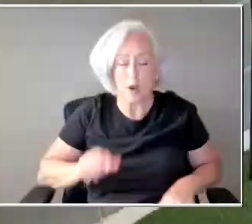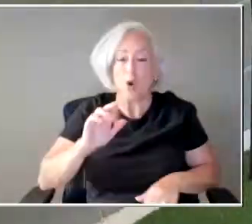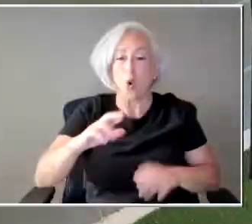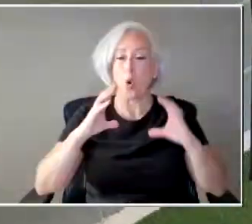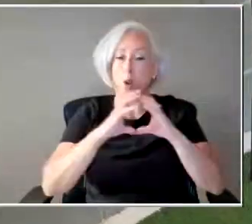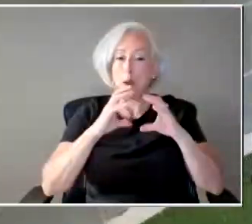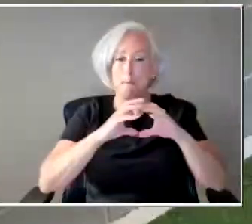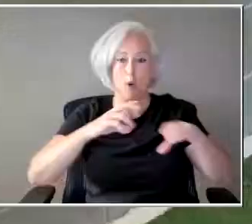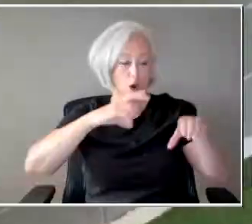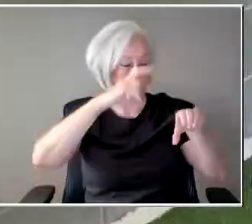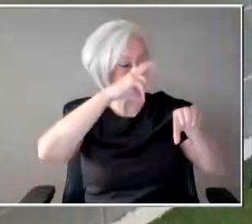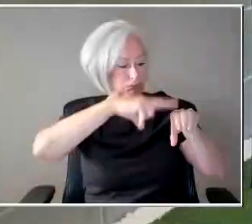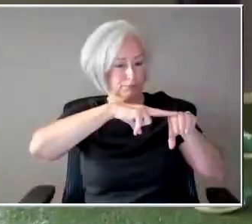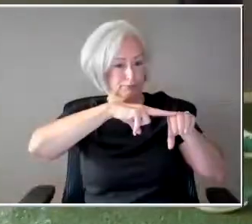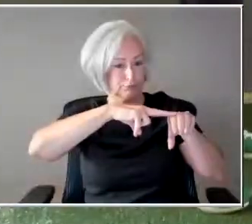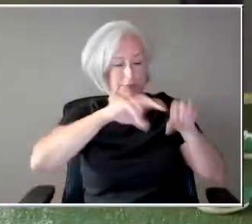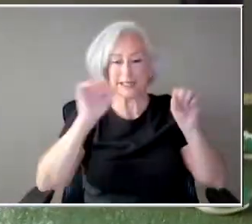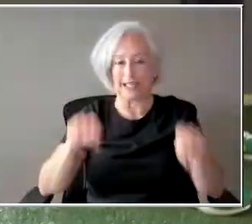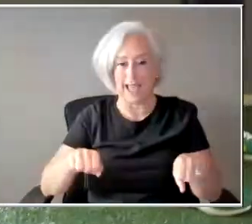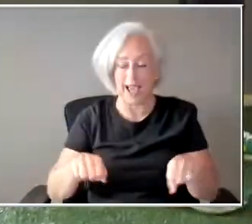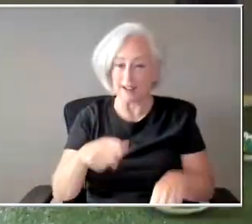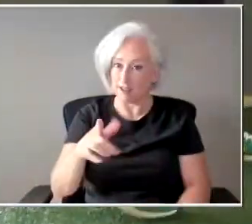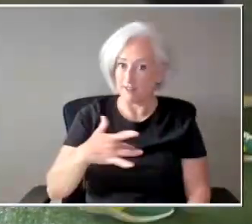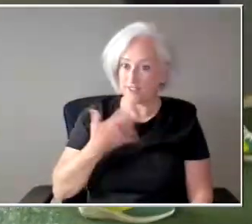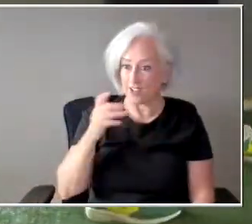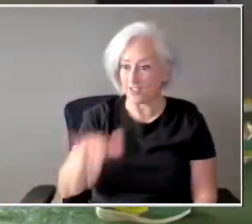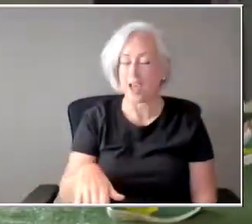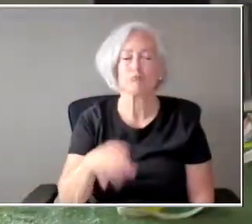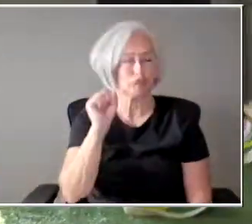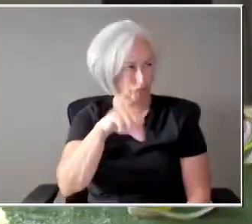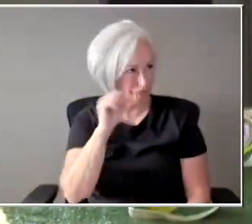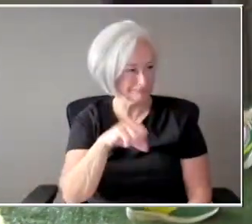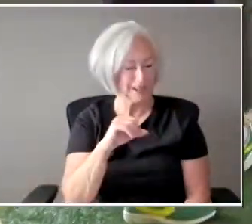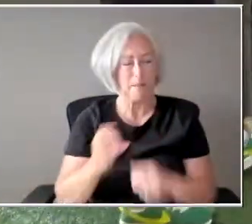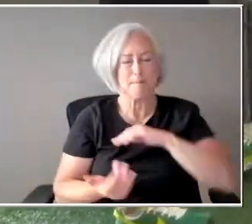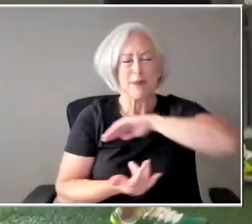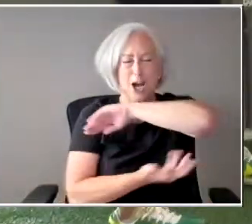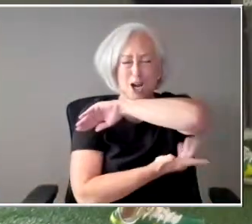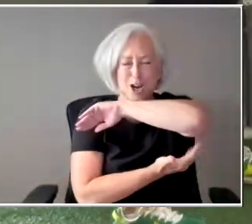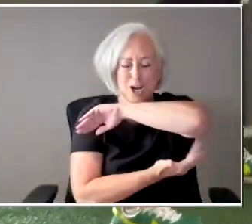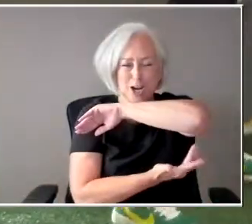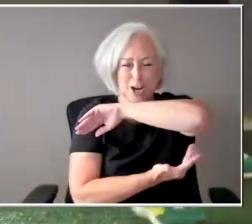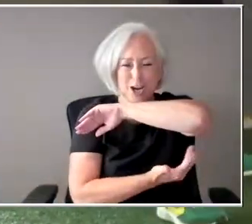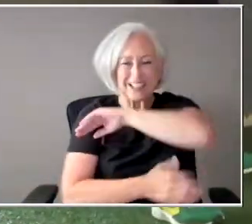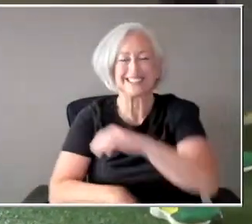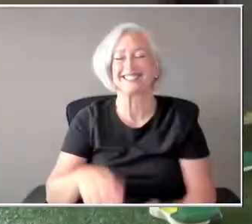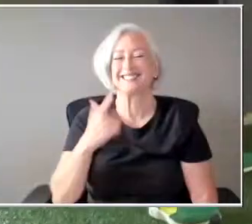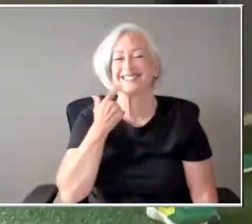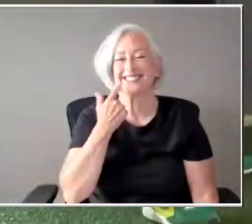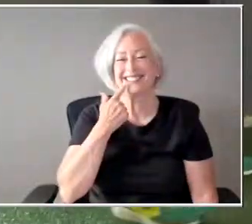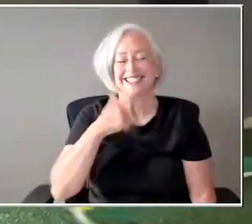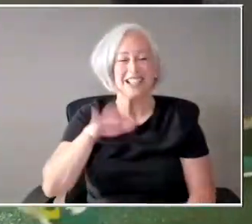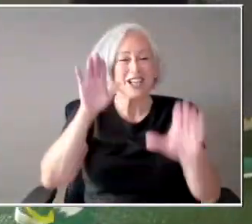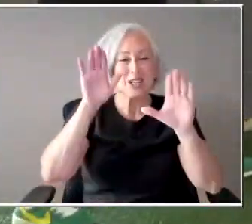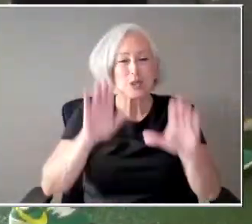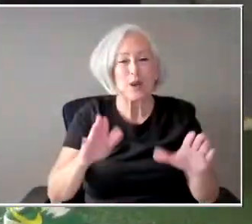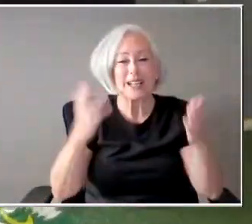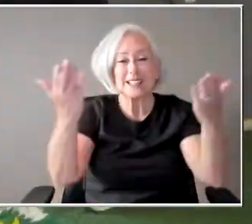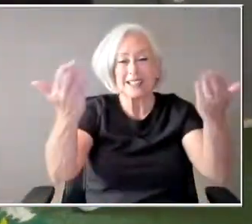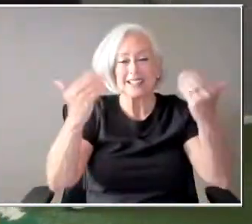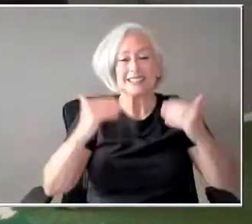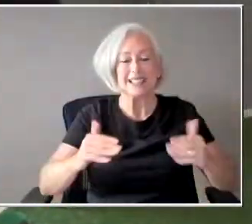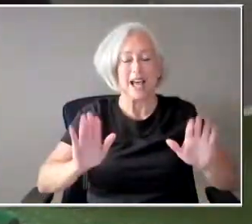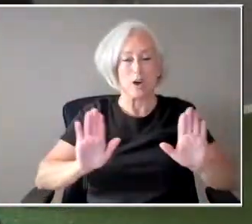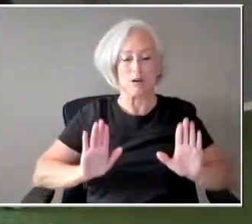Perfect. You feel it? Yeah. Burns. Burns. Feel the burn. Do the burn. Excellent. Good. Okay, so now we're going to go down to planks.